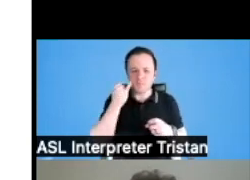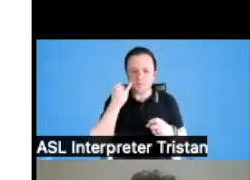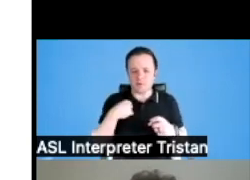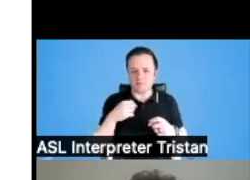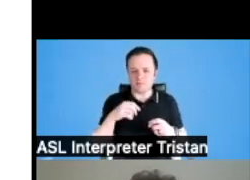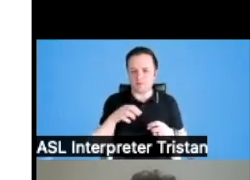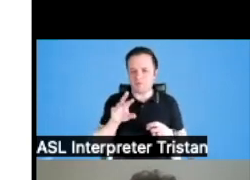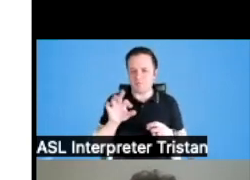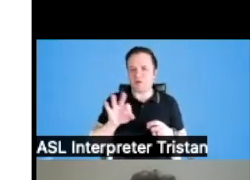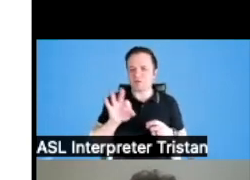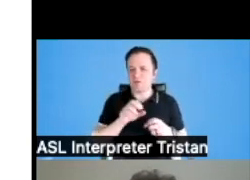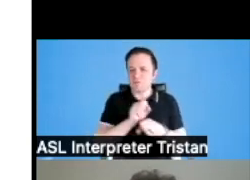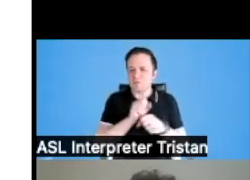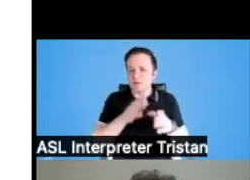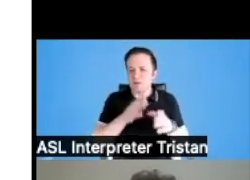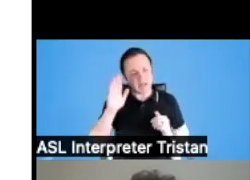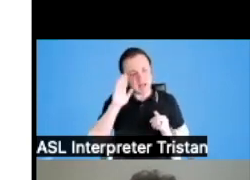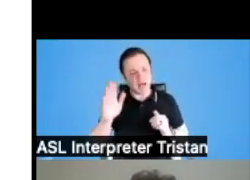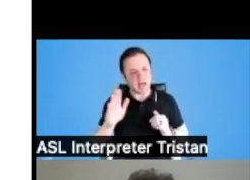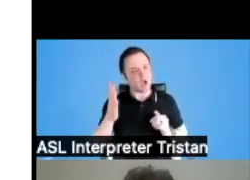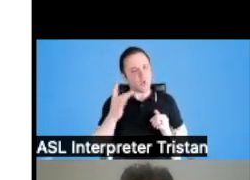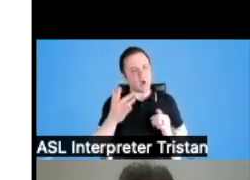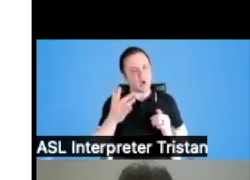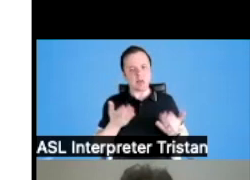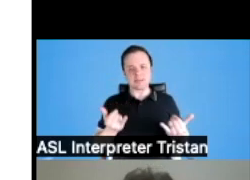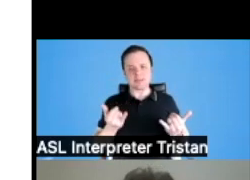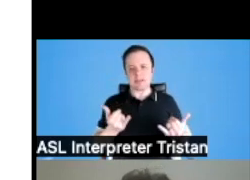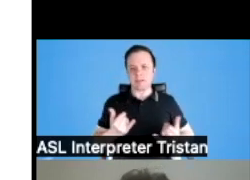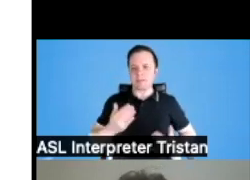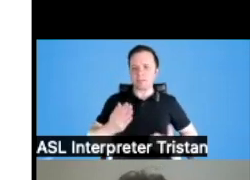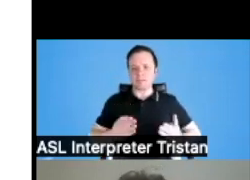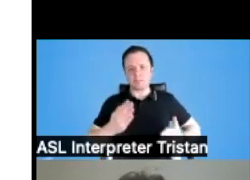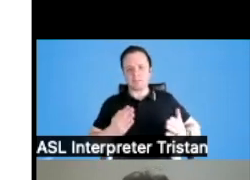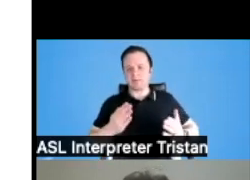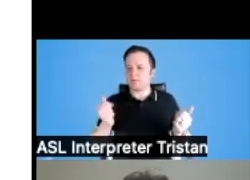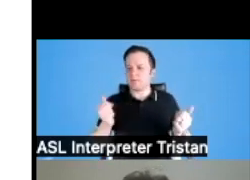like, hi, and what brought you in today? And I'm like, let's all we've all know what we think an